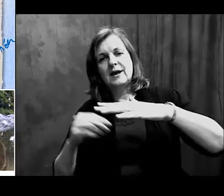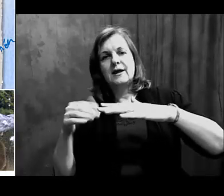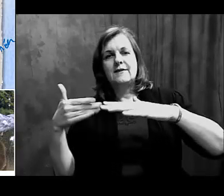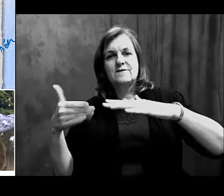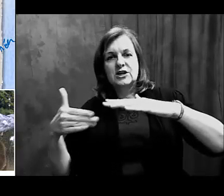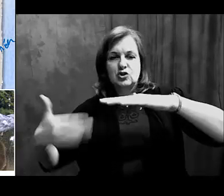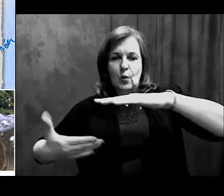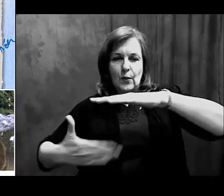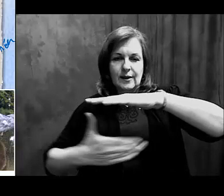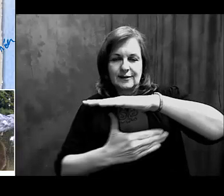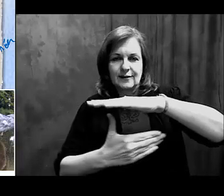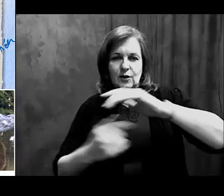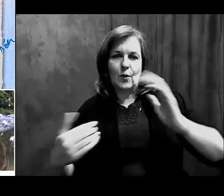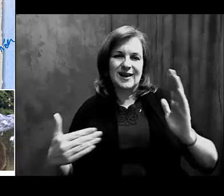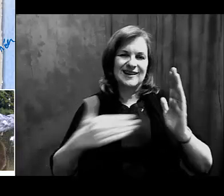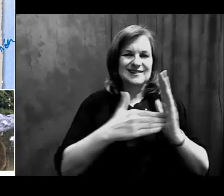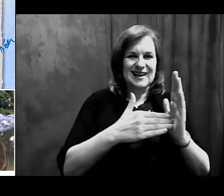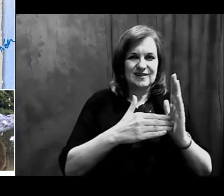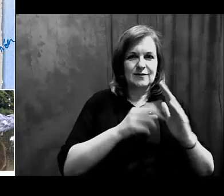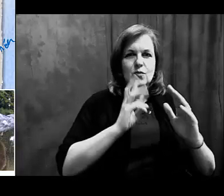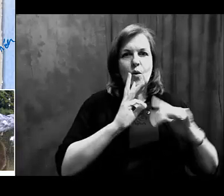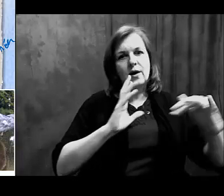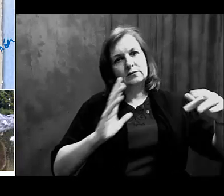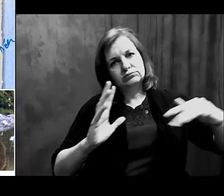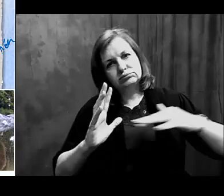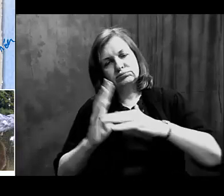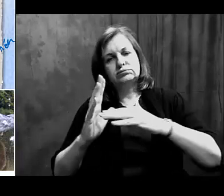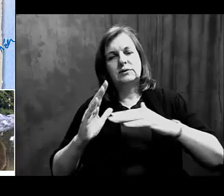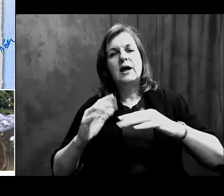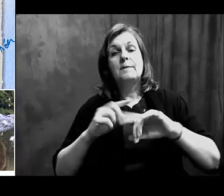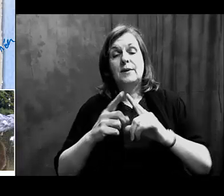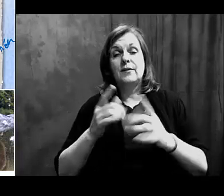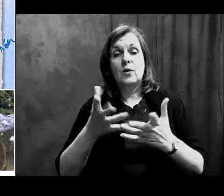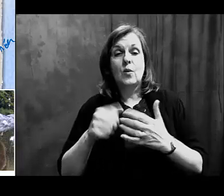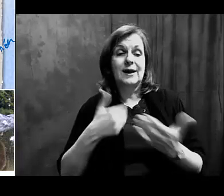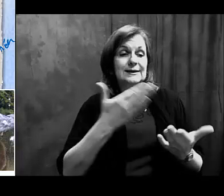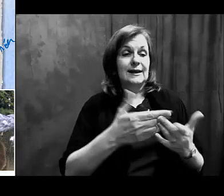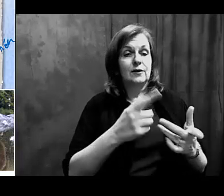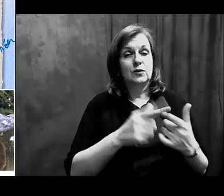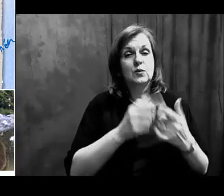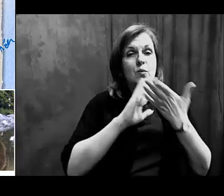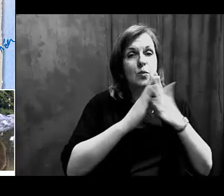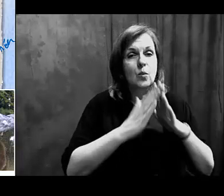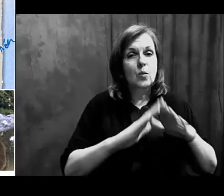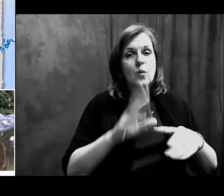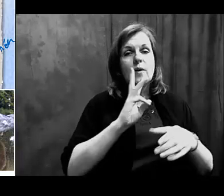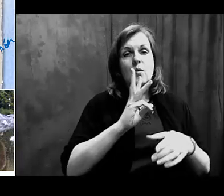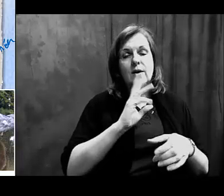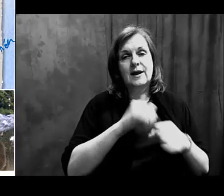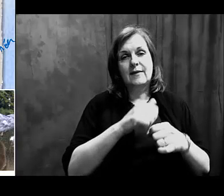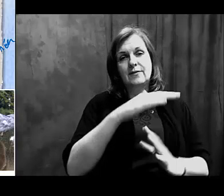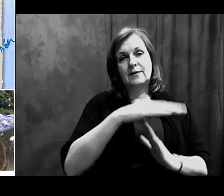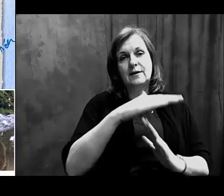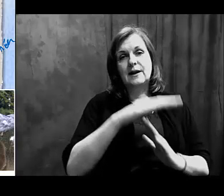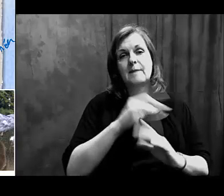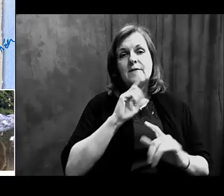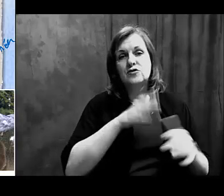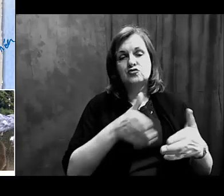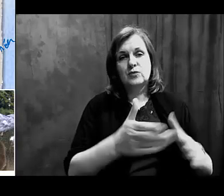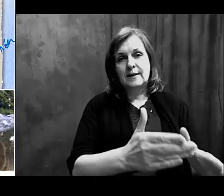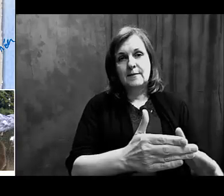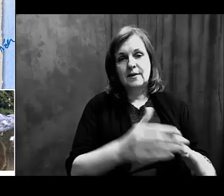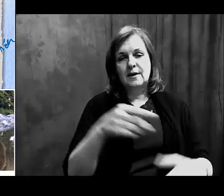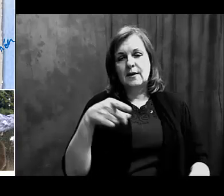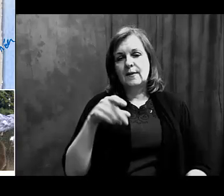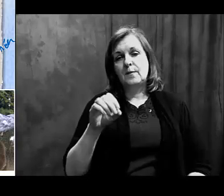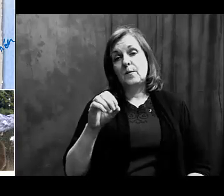here, so they're swimming against the current, but their goal is to get to the calm waters at the top of the